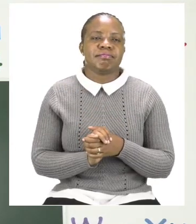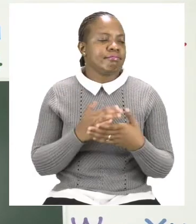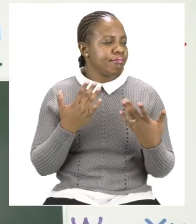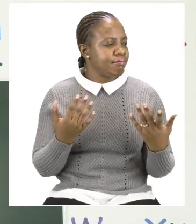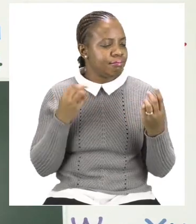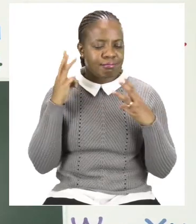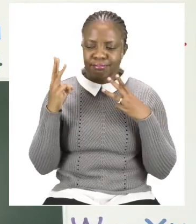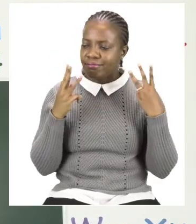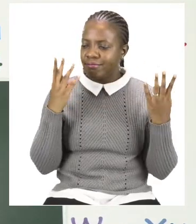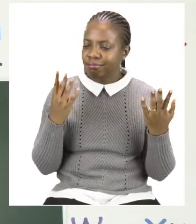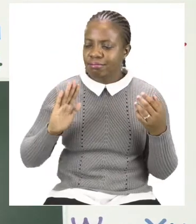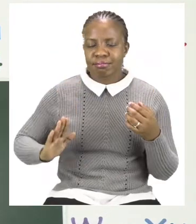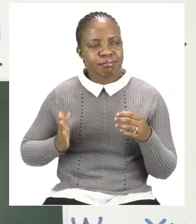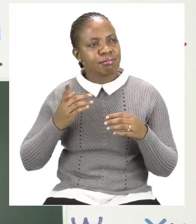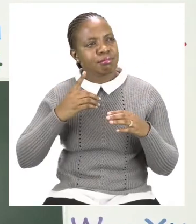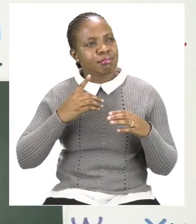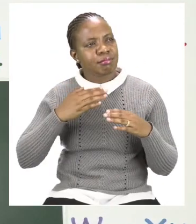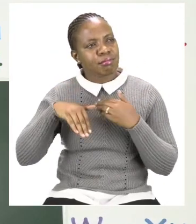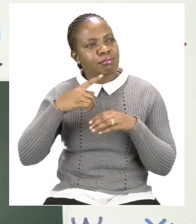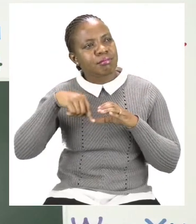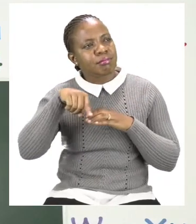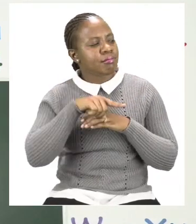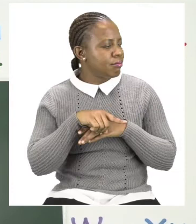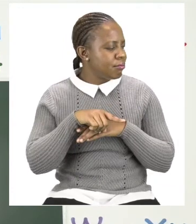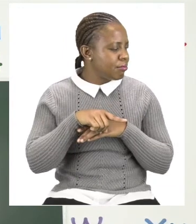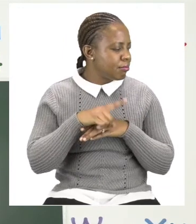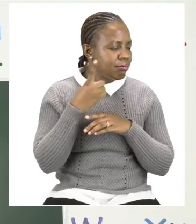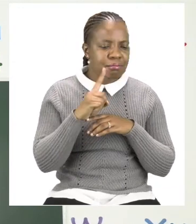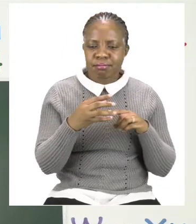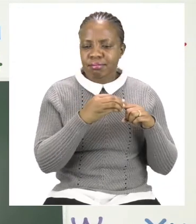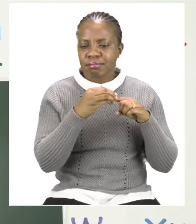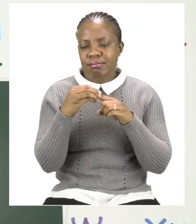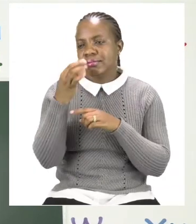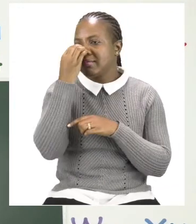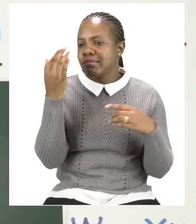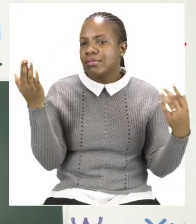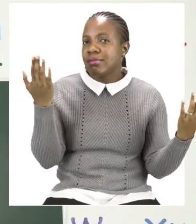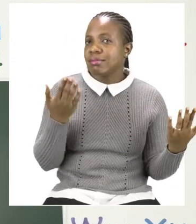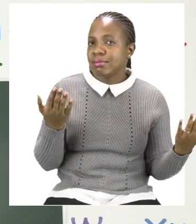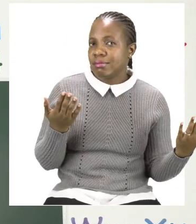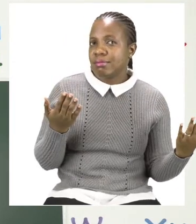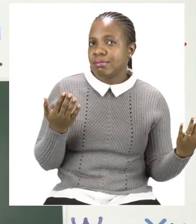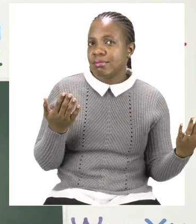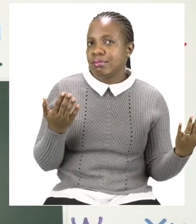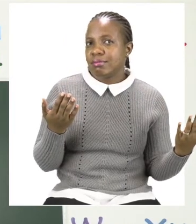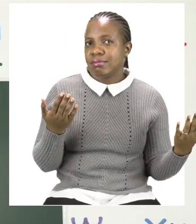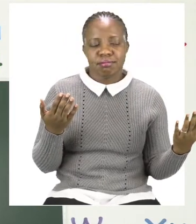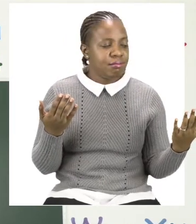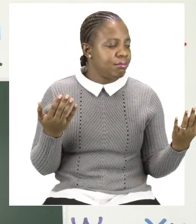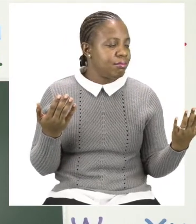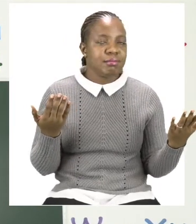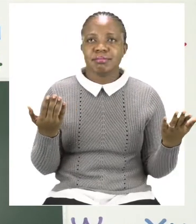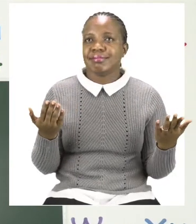I want to go outside, but I can't see our special friend Sashi. Sashi, where are